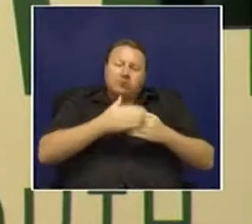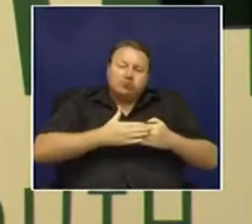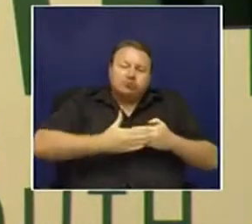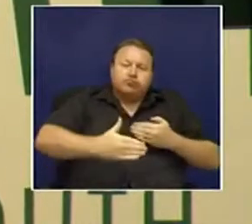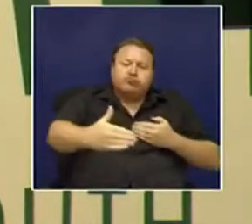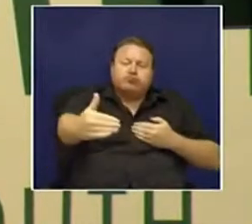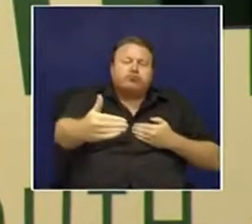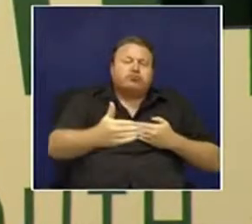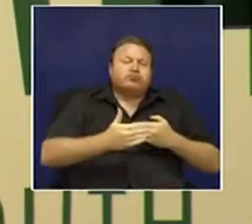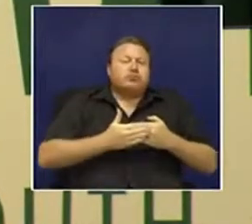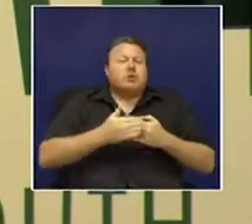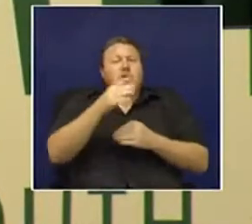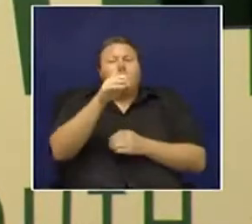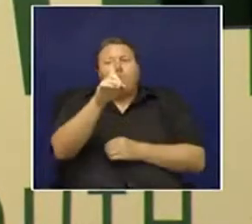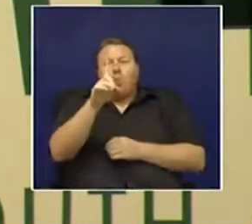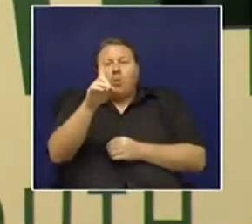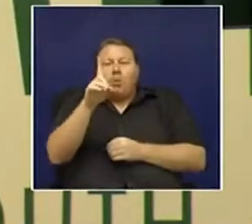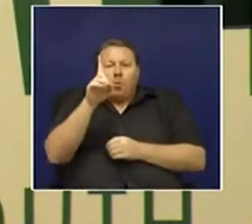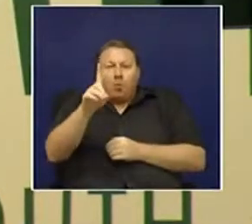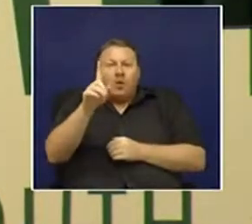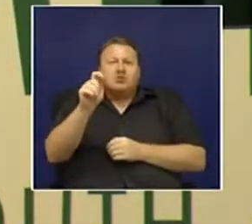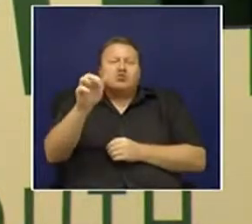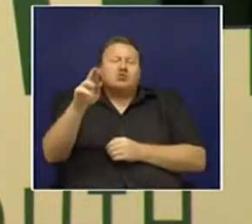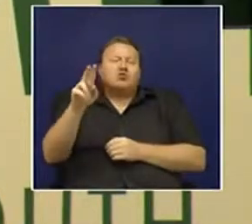So it's a rolling thing.